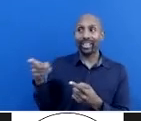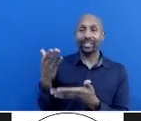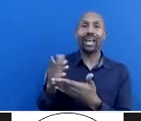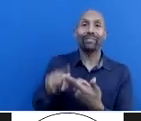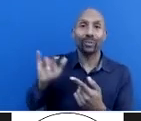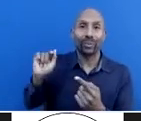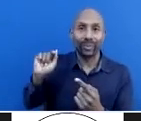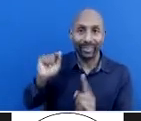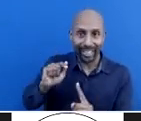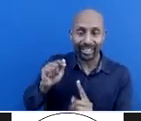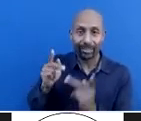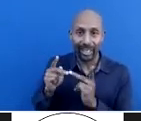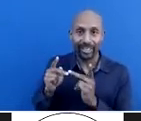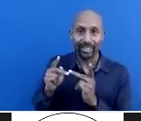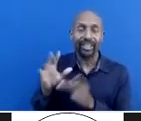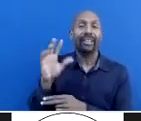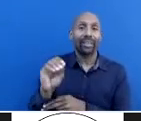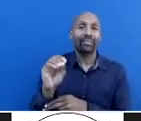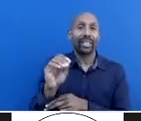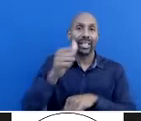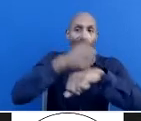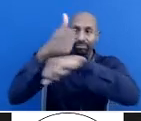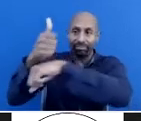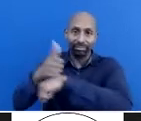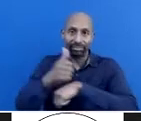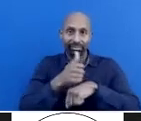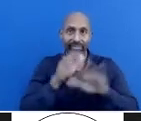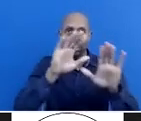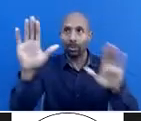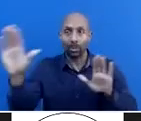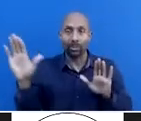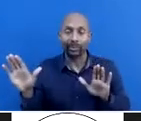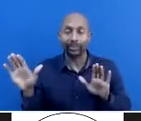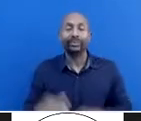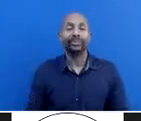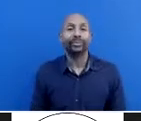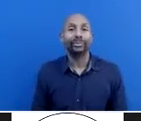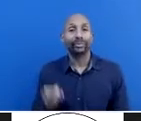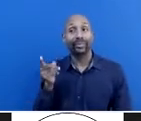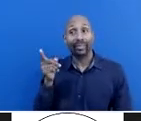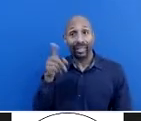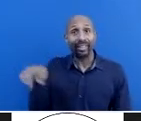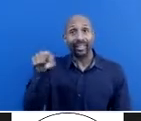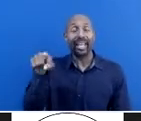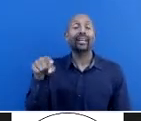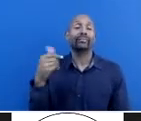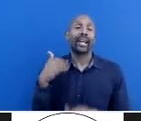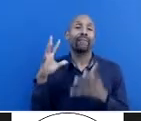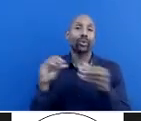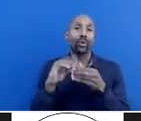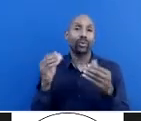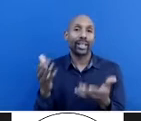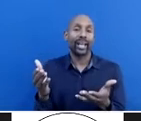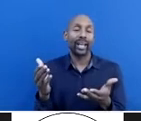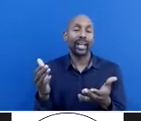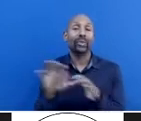These 50 pieces. There is a story that is being told that is about struggle,